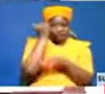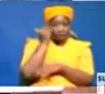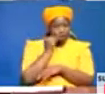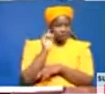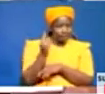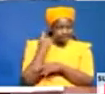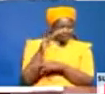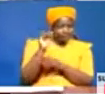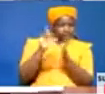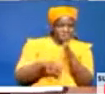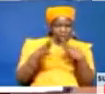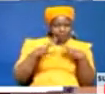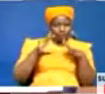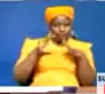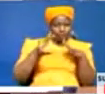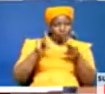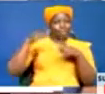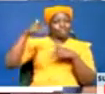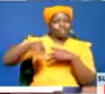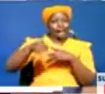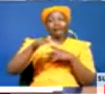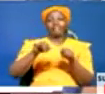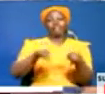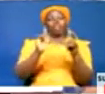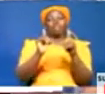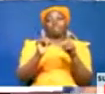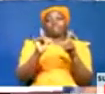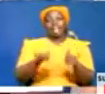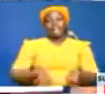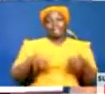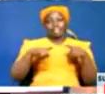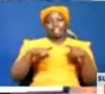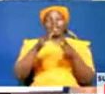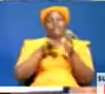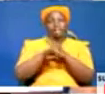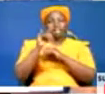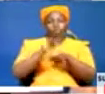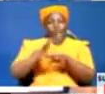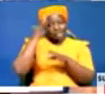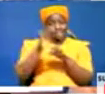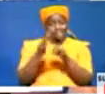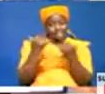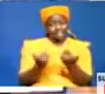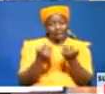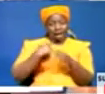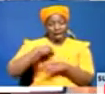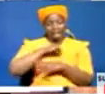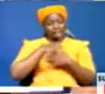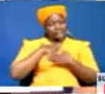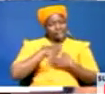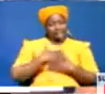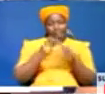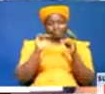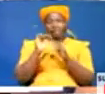who are in occupation in good faith. As we talk now, we are not very satisfied. My clients have